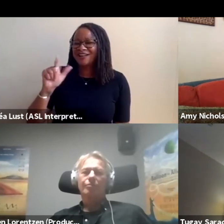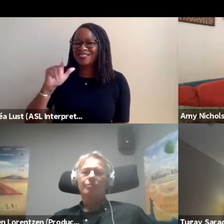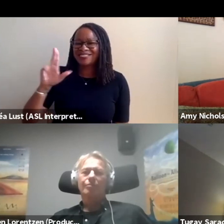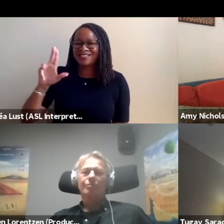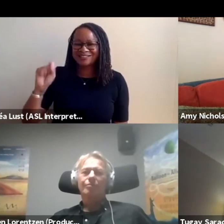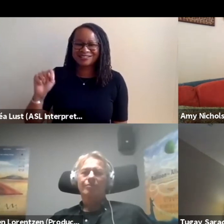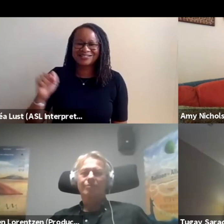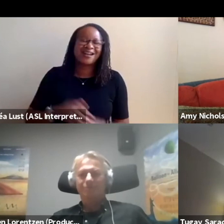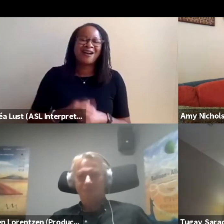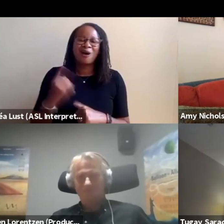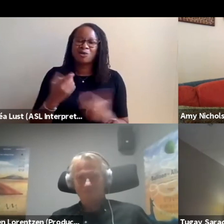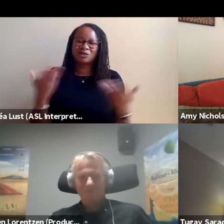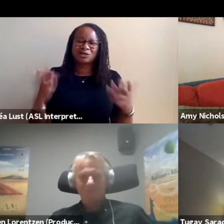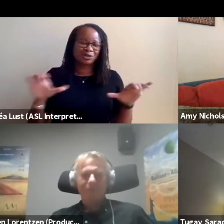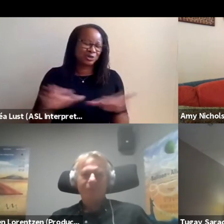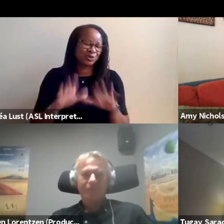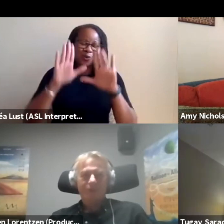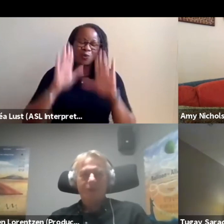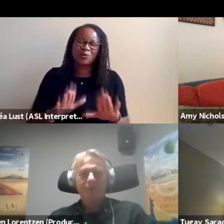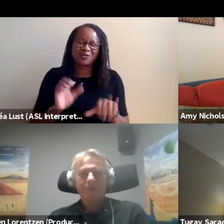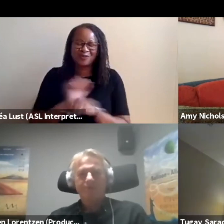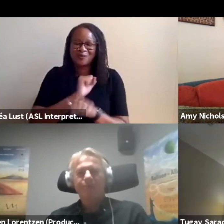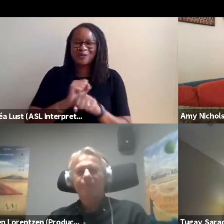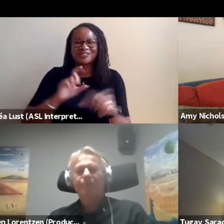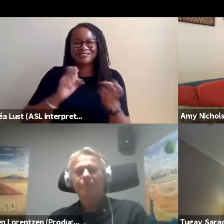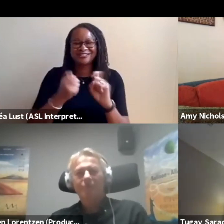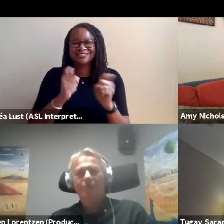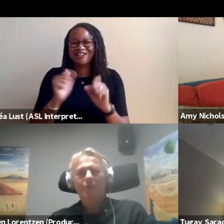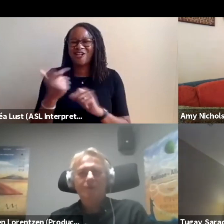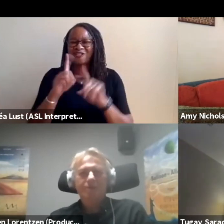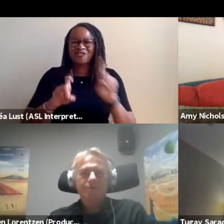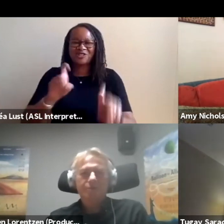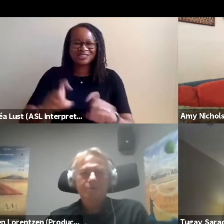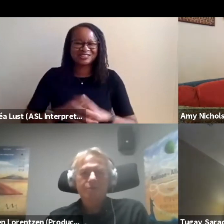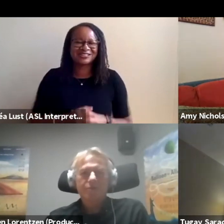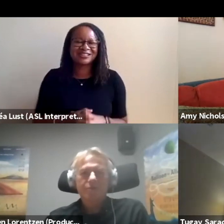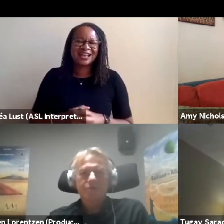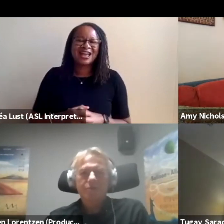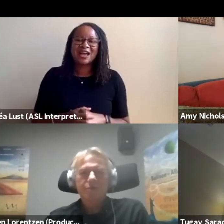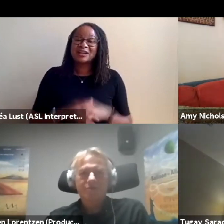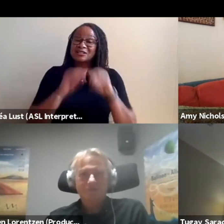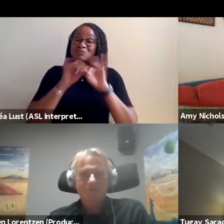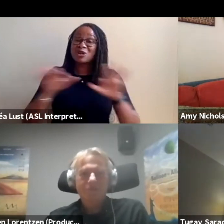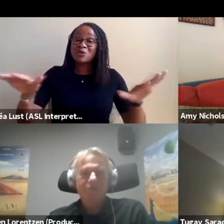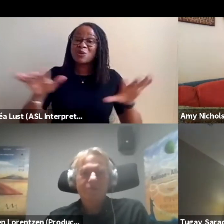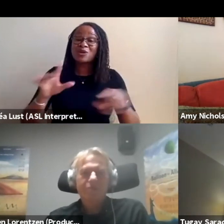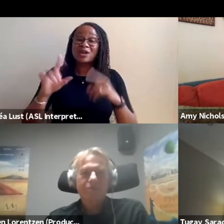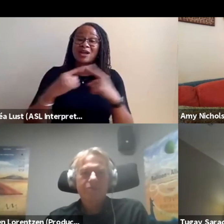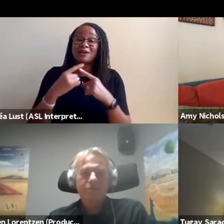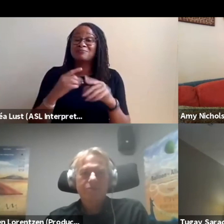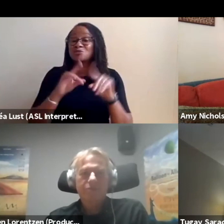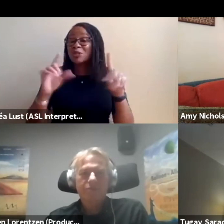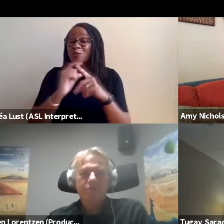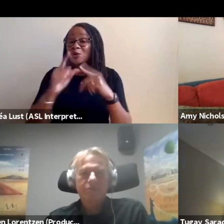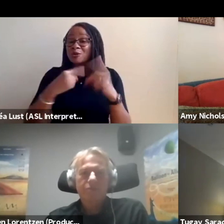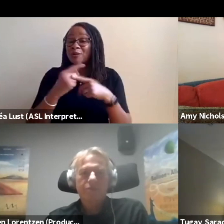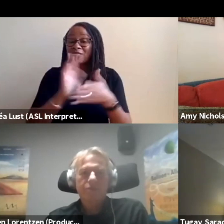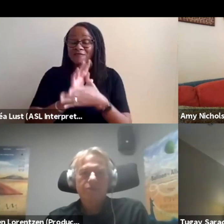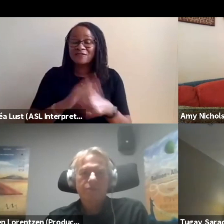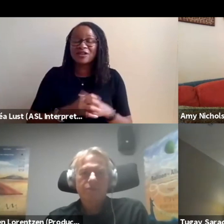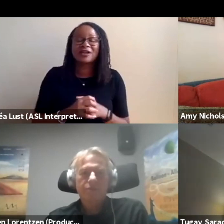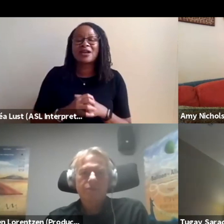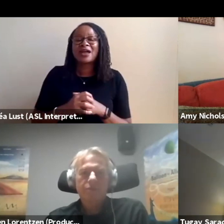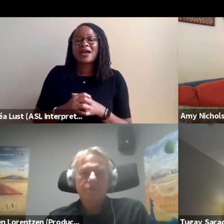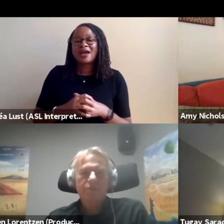being wonderful, translating all of our questions. And yes, please spread the word about this film. Please spread the word about Seyran Ateş, Sex,